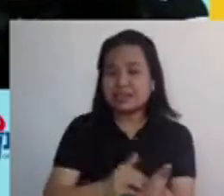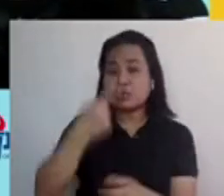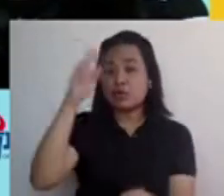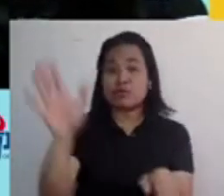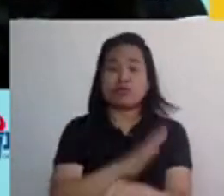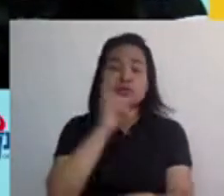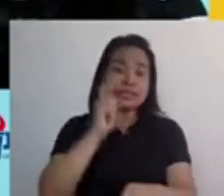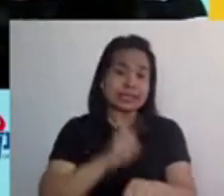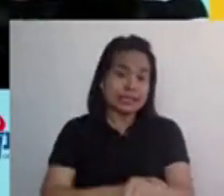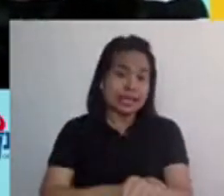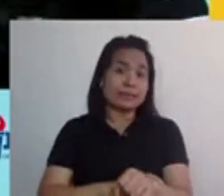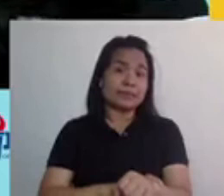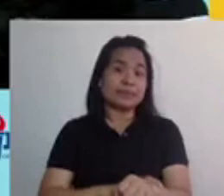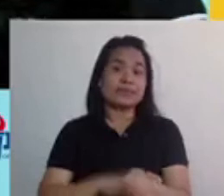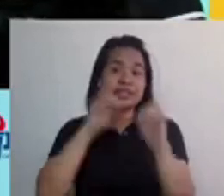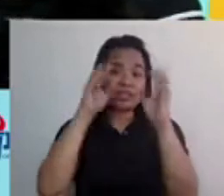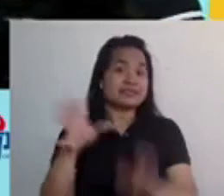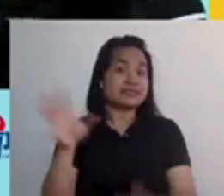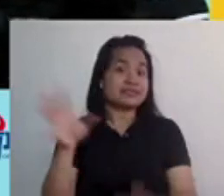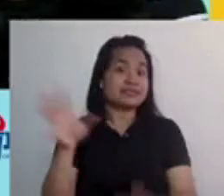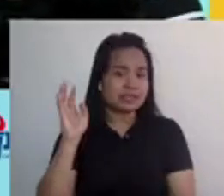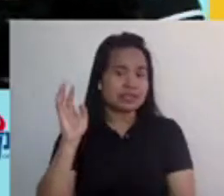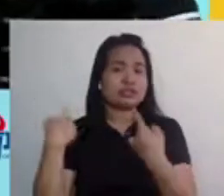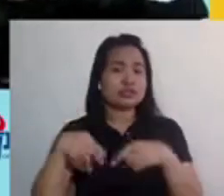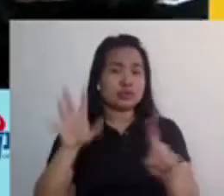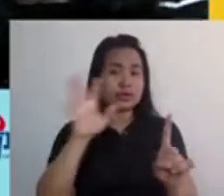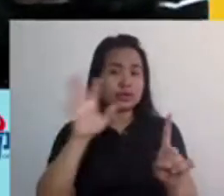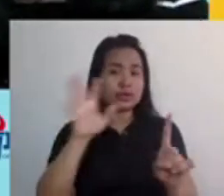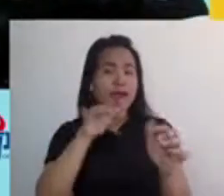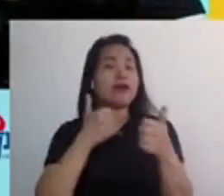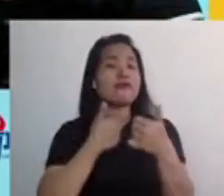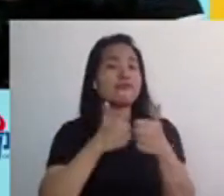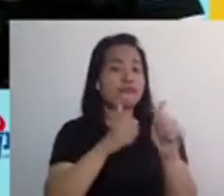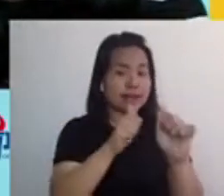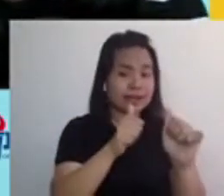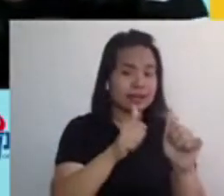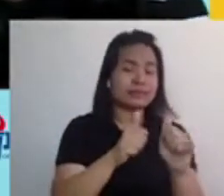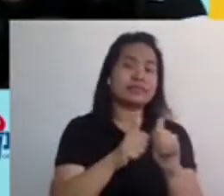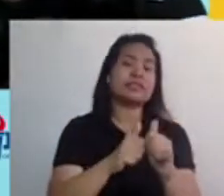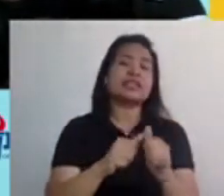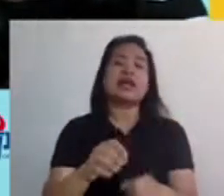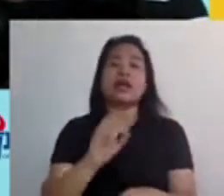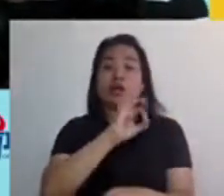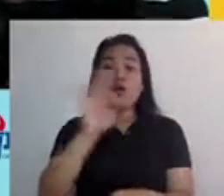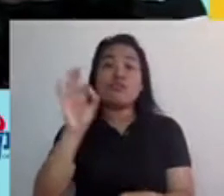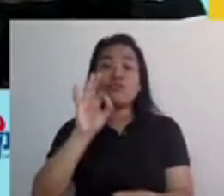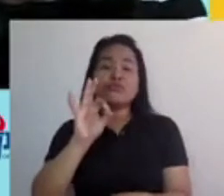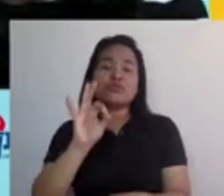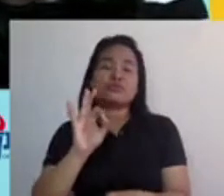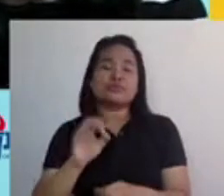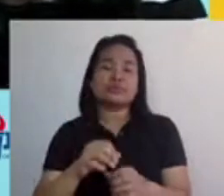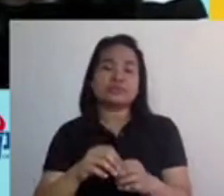conducting classroom observation, you will follow the asynchronous mode. In the last 2 bullets there on your screen, we